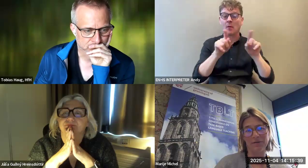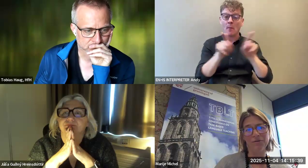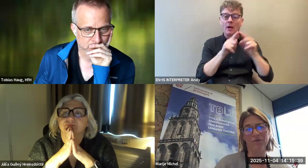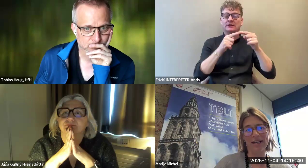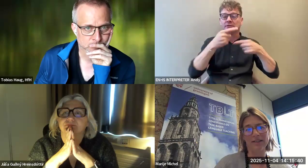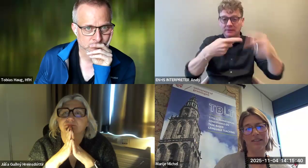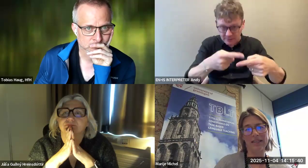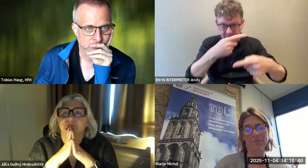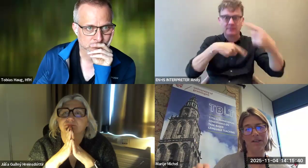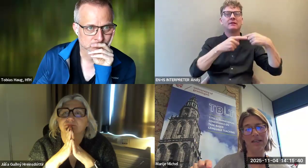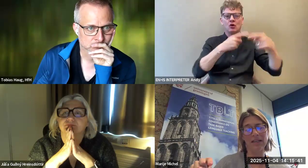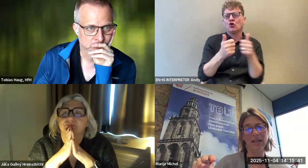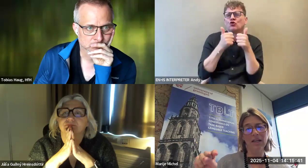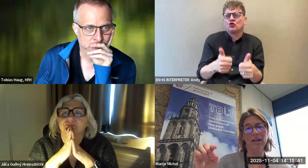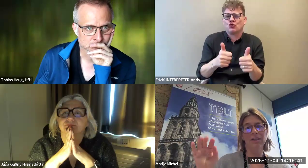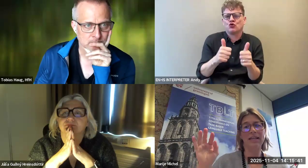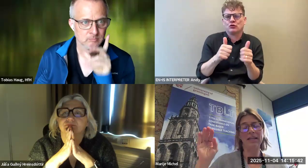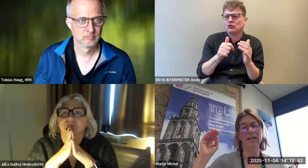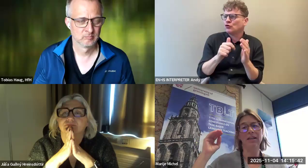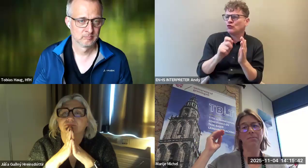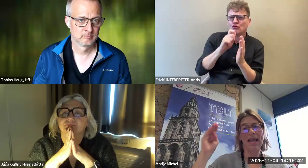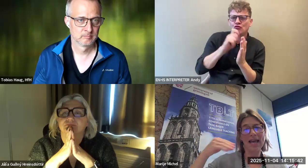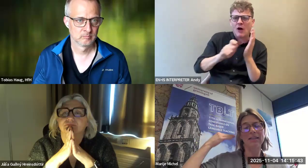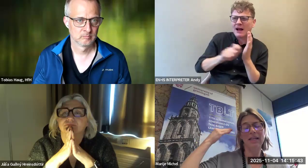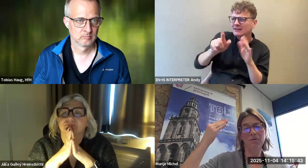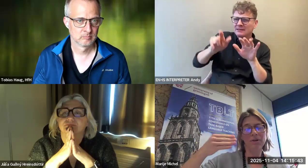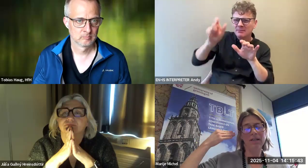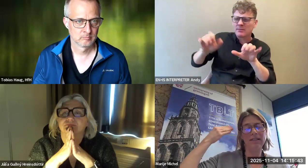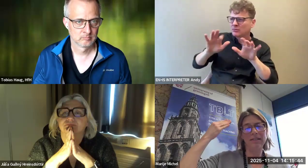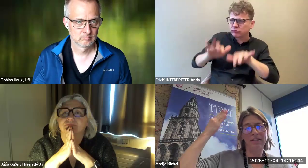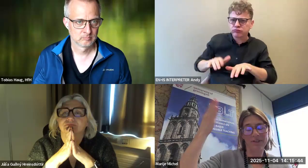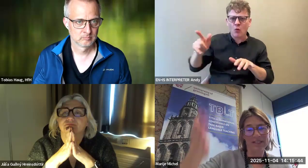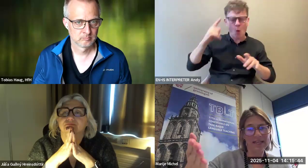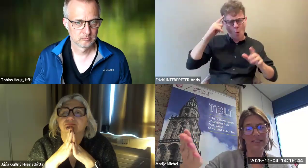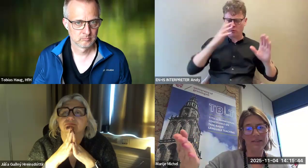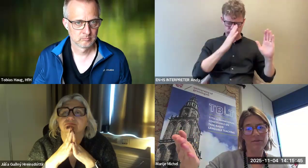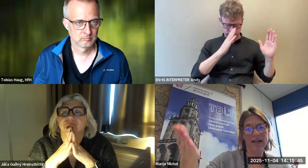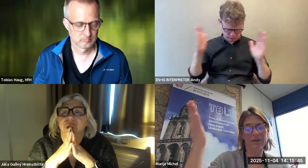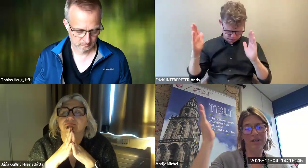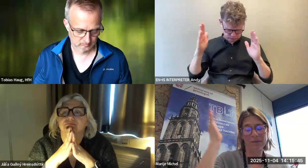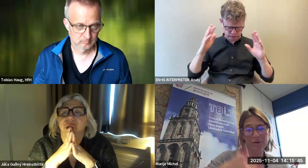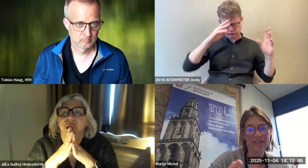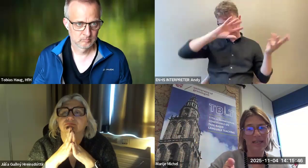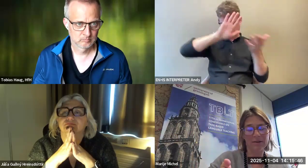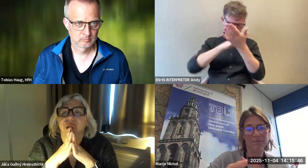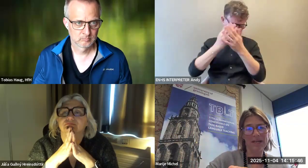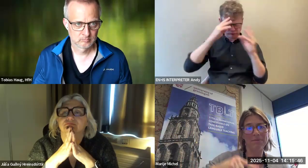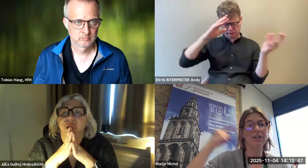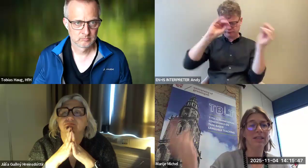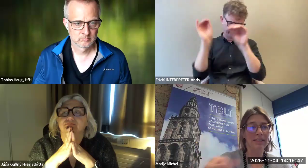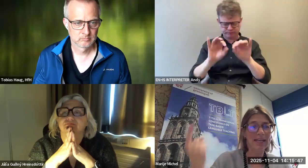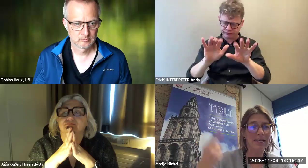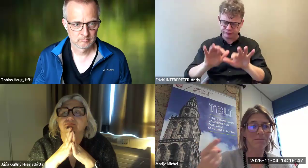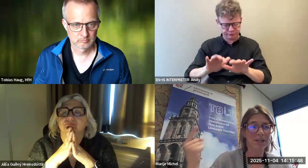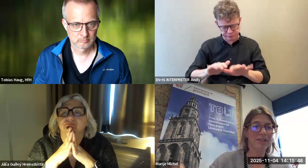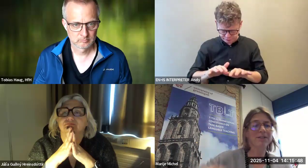actually, that good writers typically, they plan, they organize, they translate it into language, they put it down on